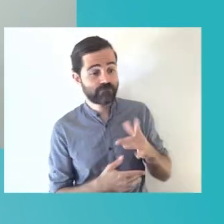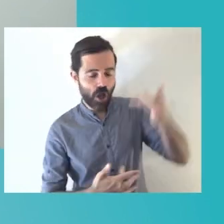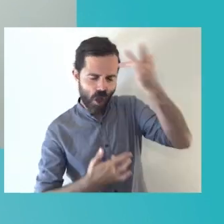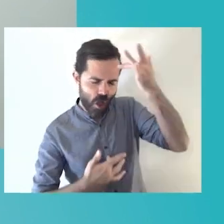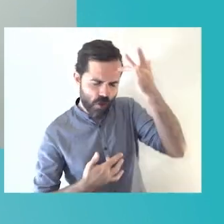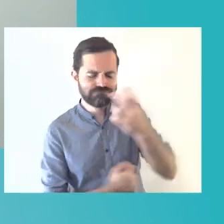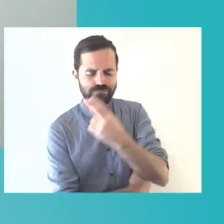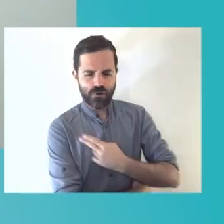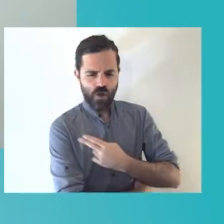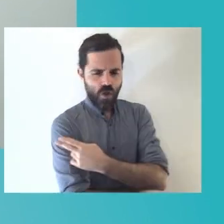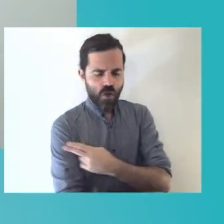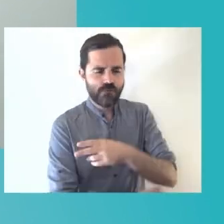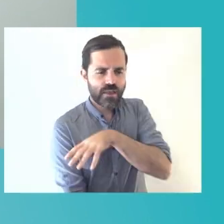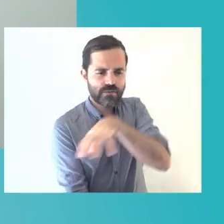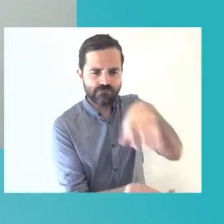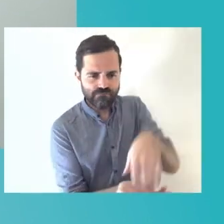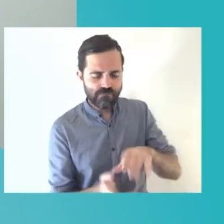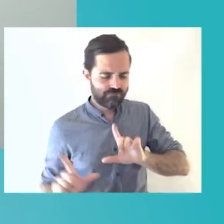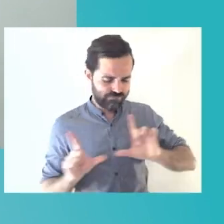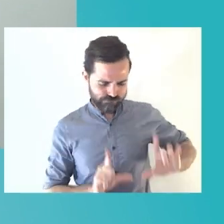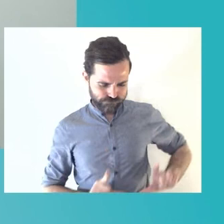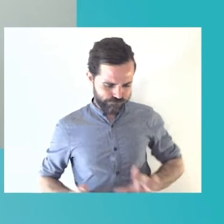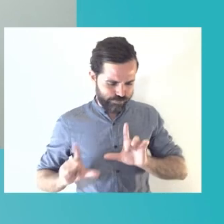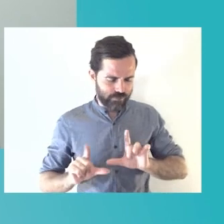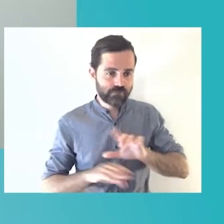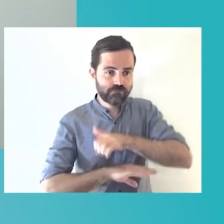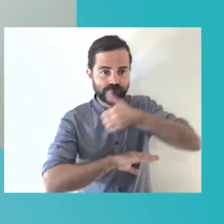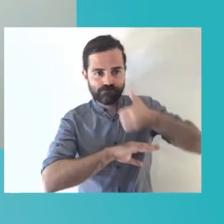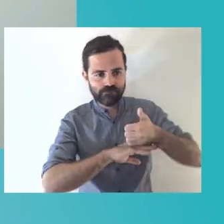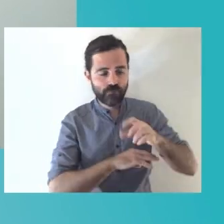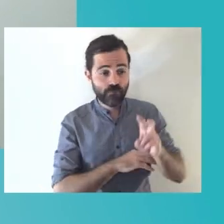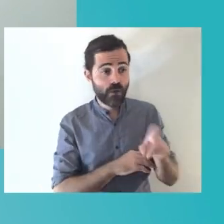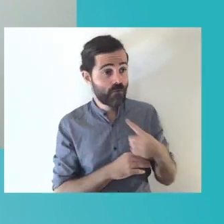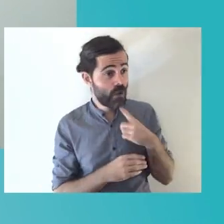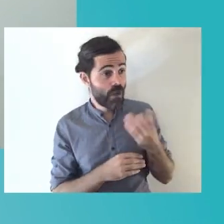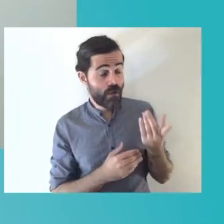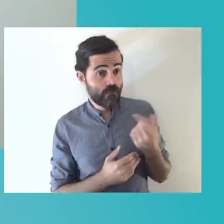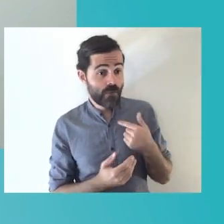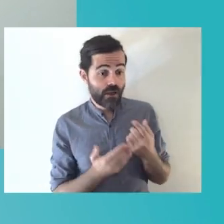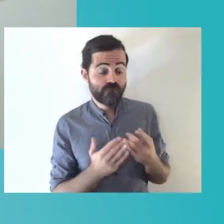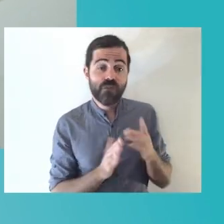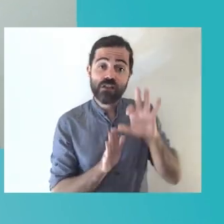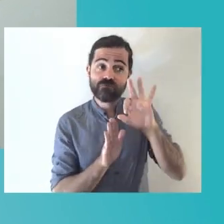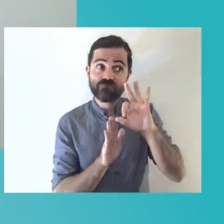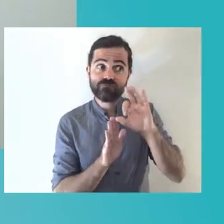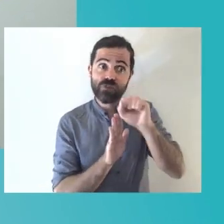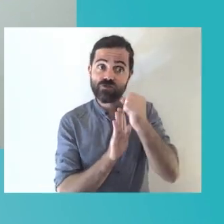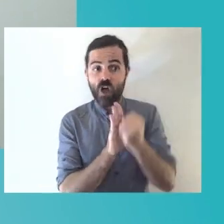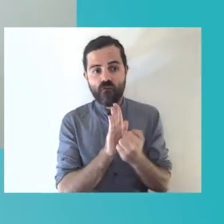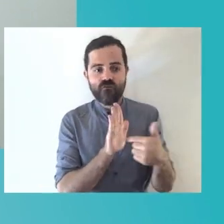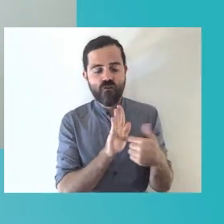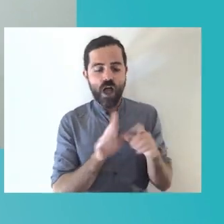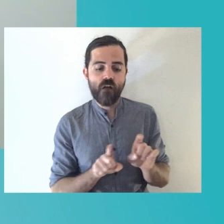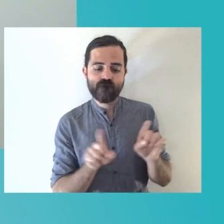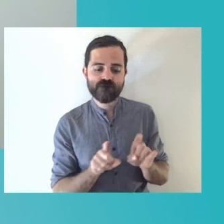hand, the users, so hospitals, clinics, teleradiology companies, and so on. They will pay an annual fee for the usage of the software.